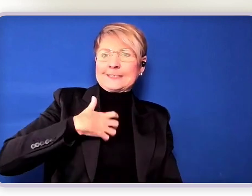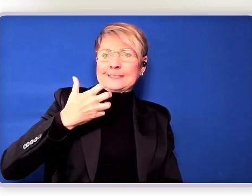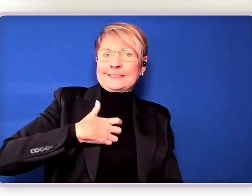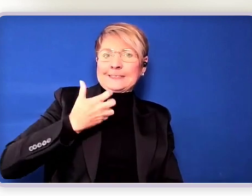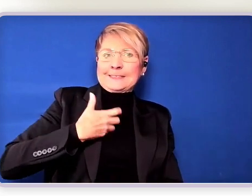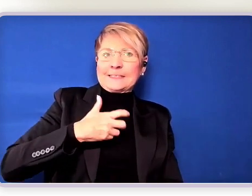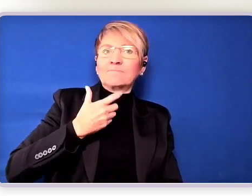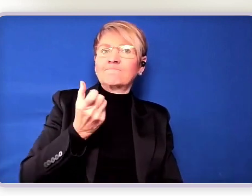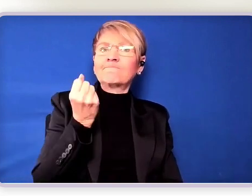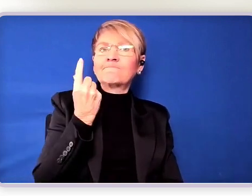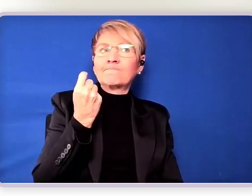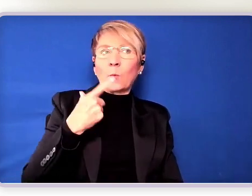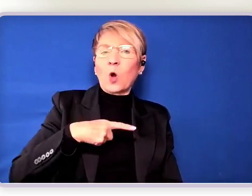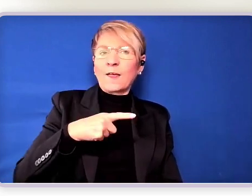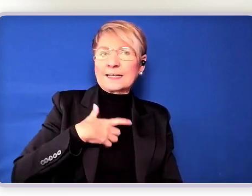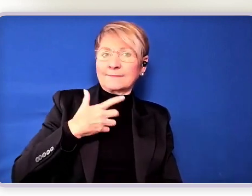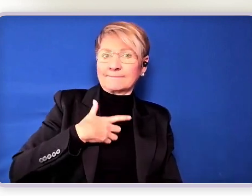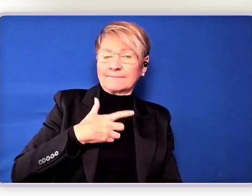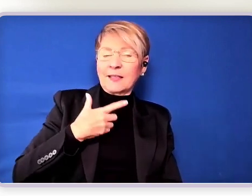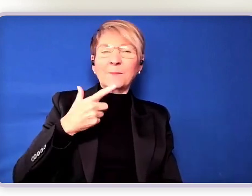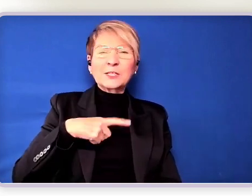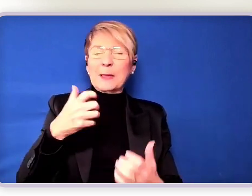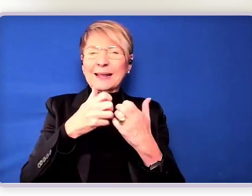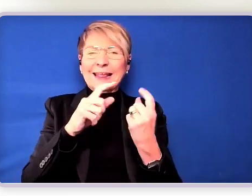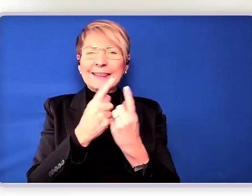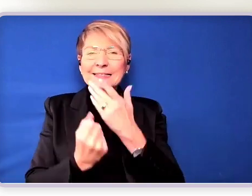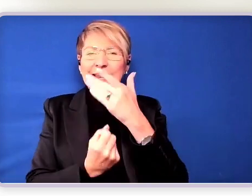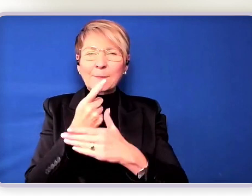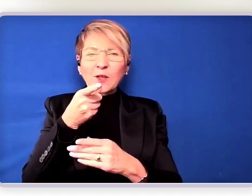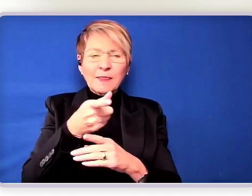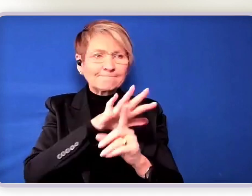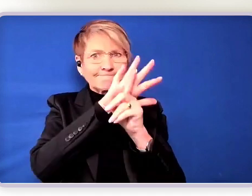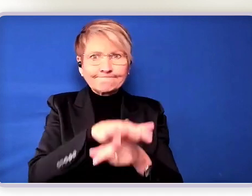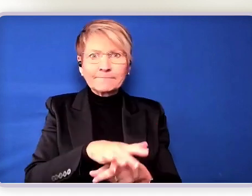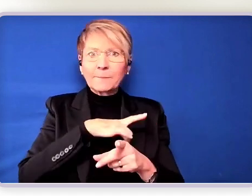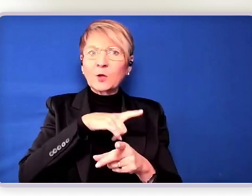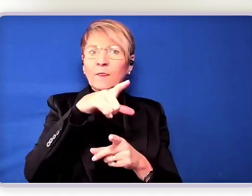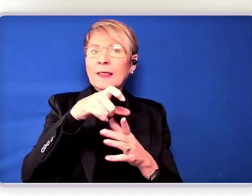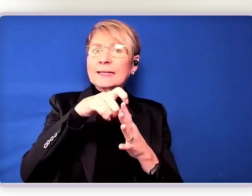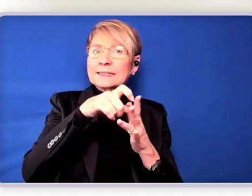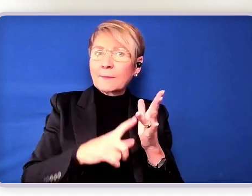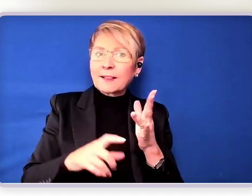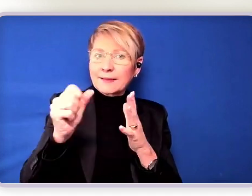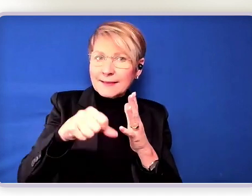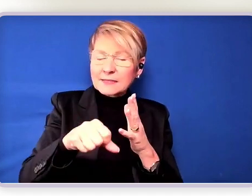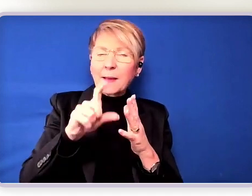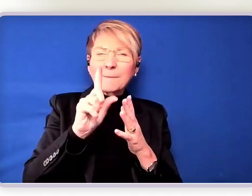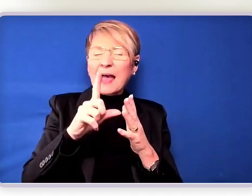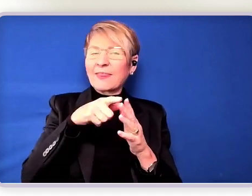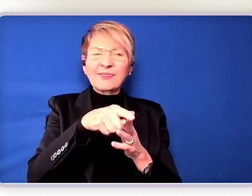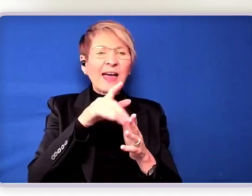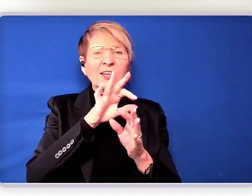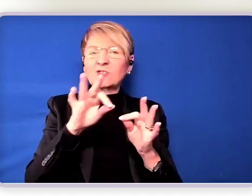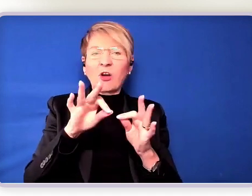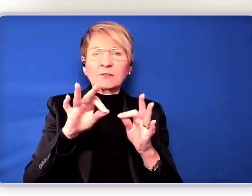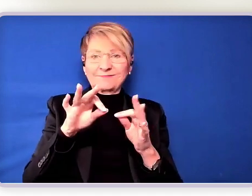things have happened to them. They've been treated very poorly because of their disability, but because they don't fit into those categories,